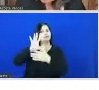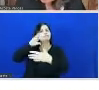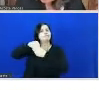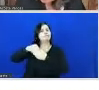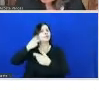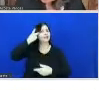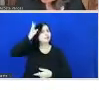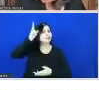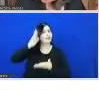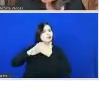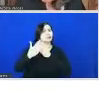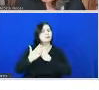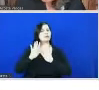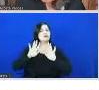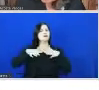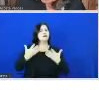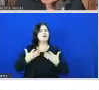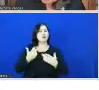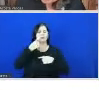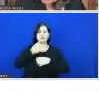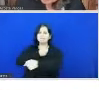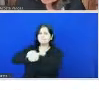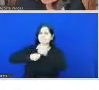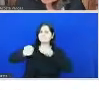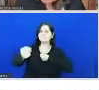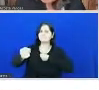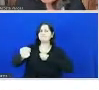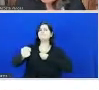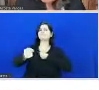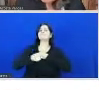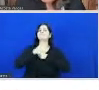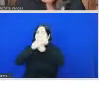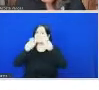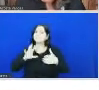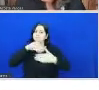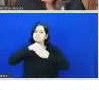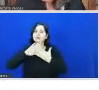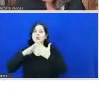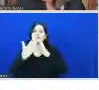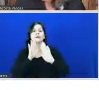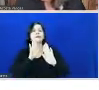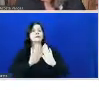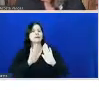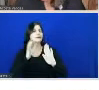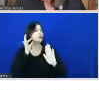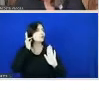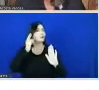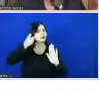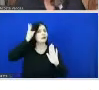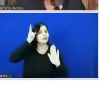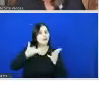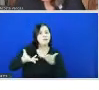economía comunitarias. En fin, hemos podido posicionar como un componente central de